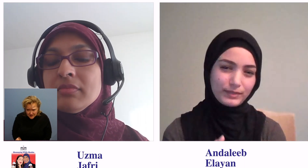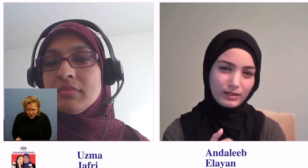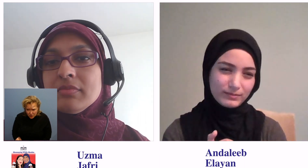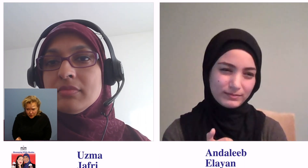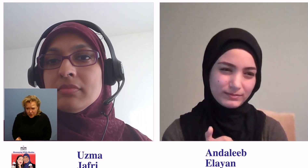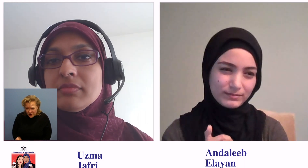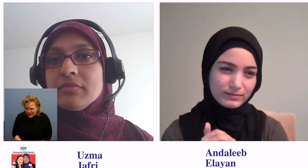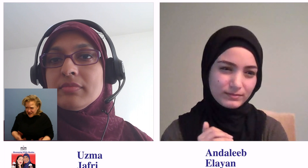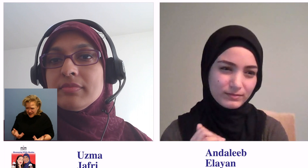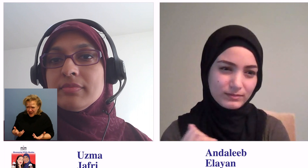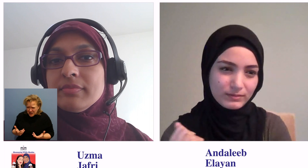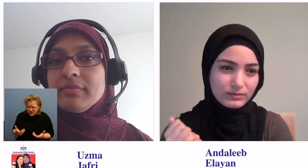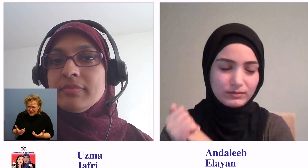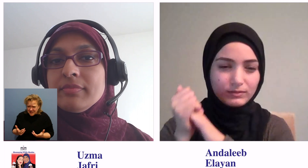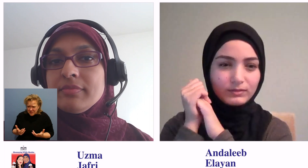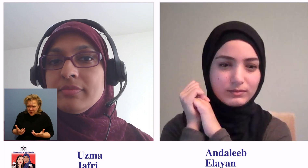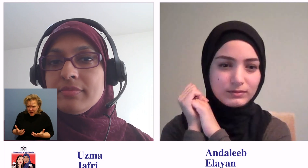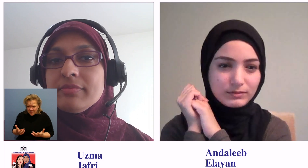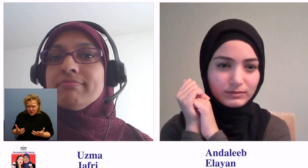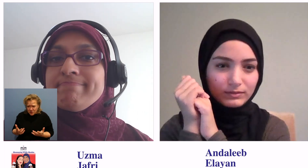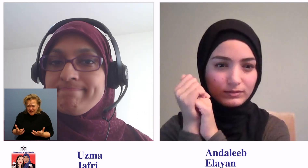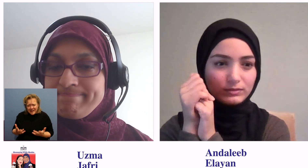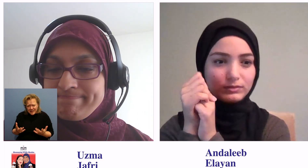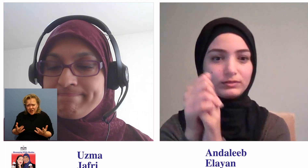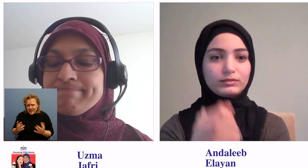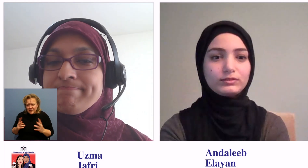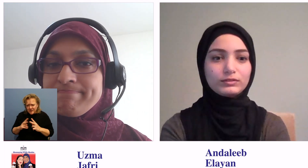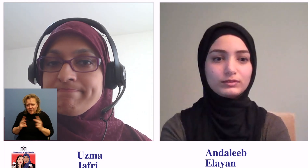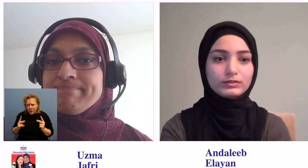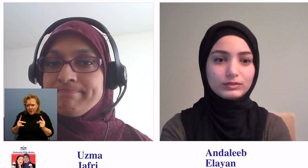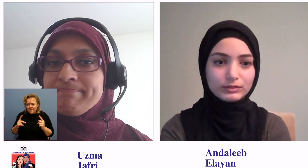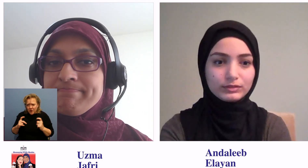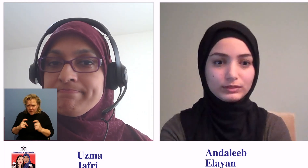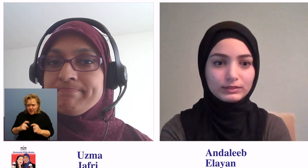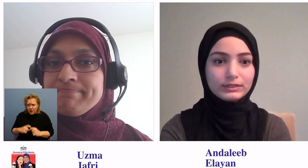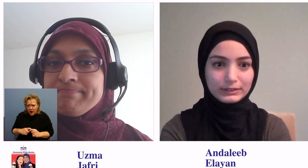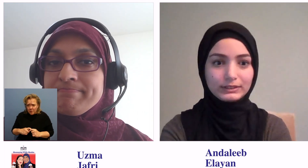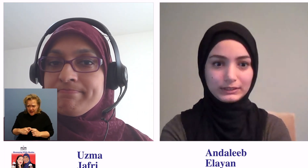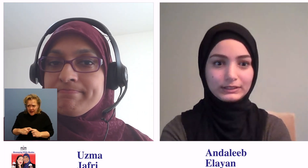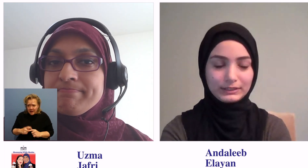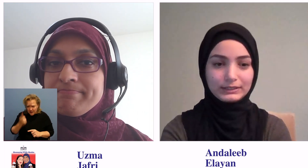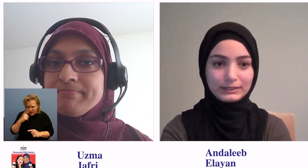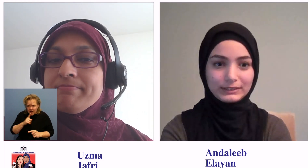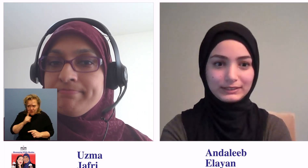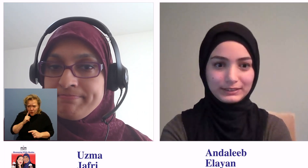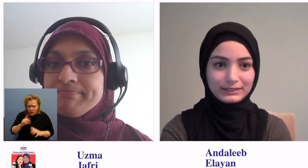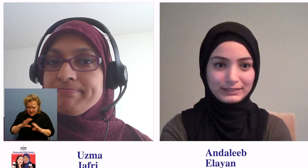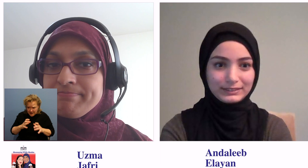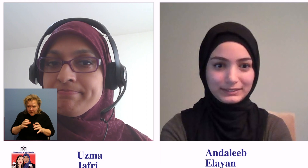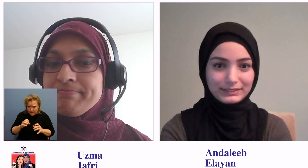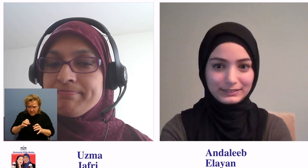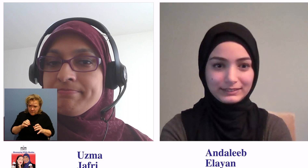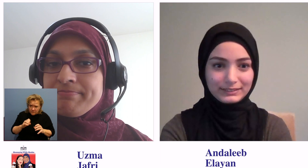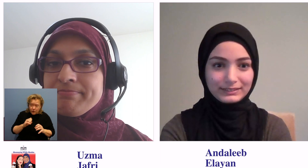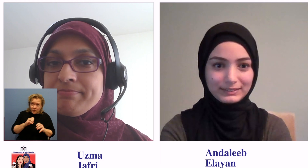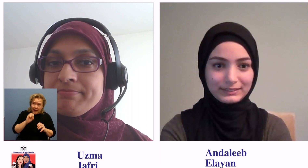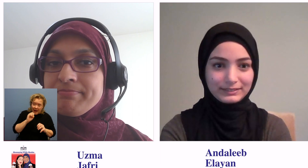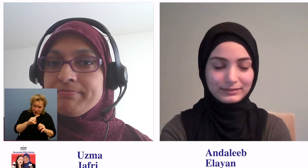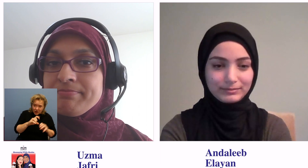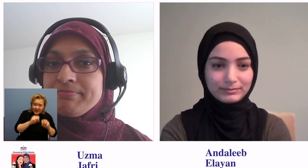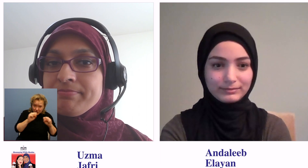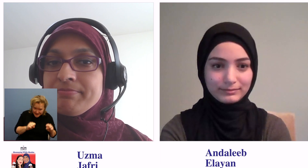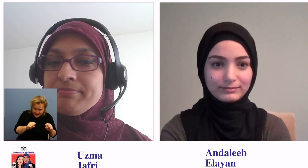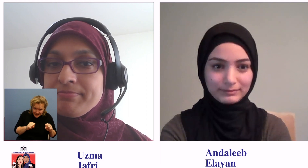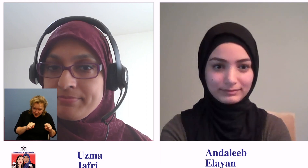well. And so you're in an educational system and you're having to, it's, it's, it's very, very, very complicated for deaf, for